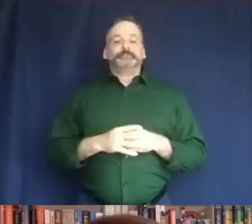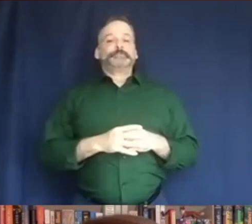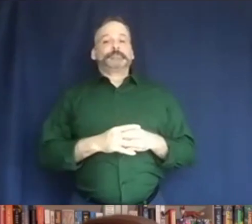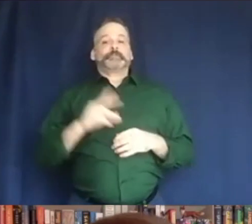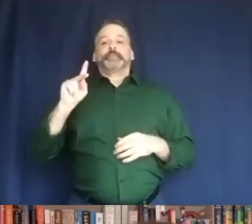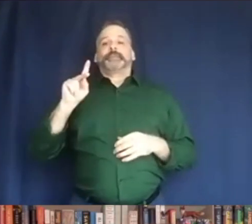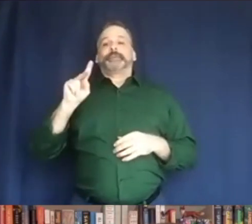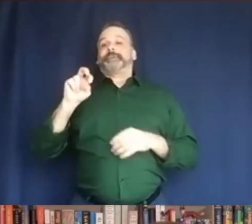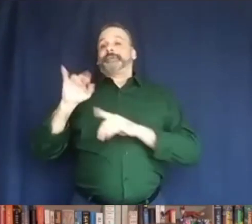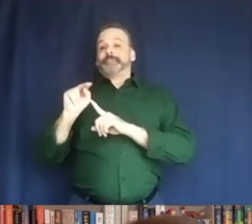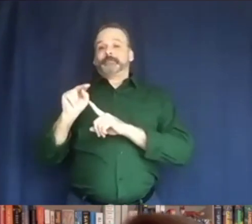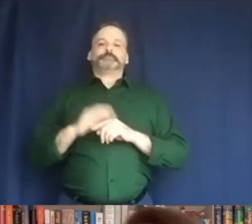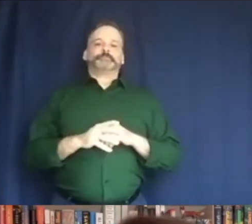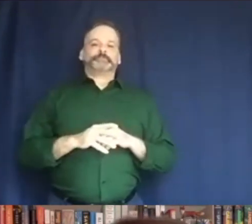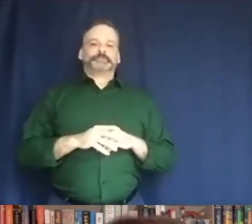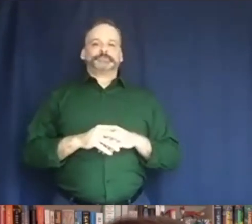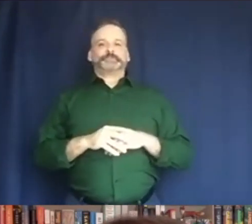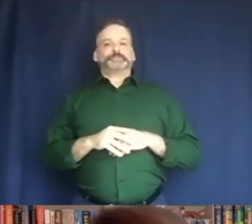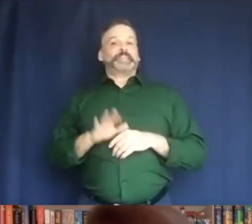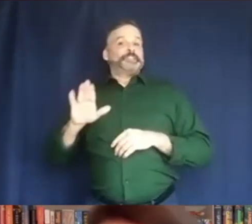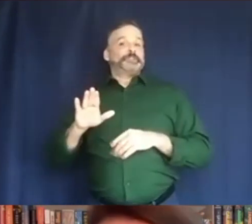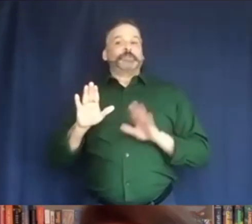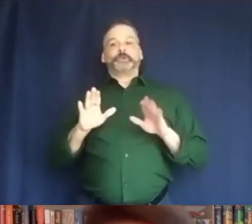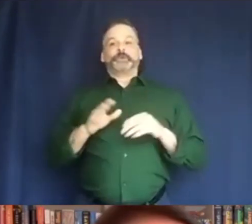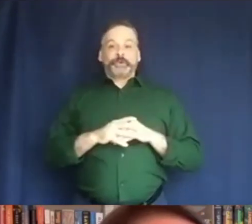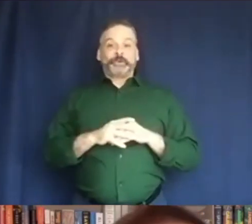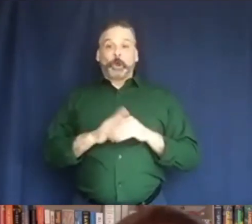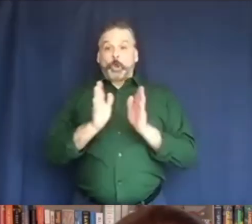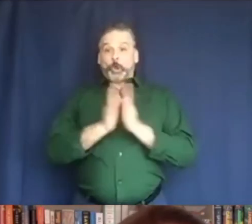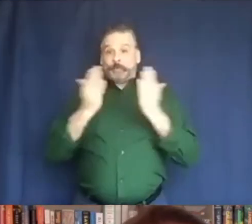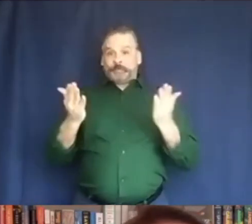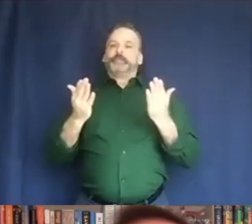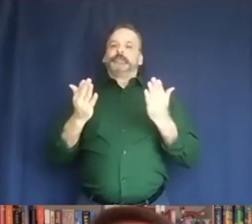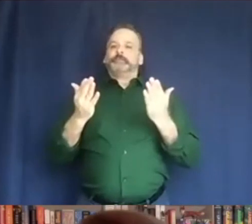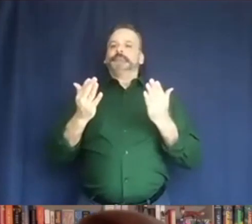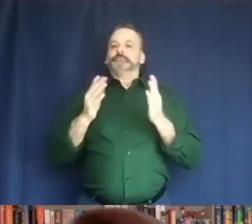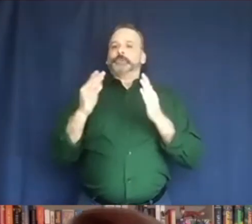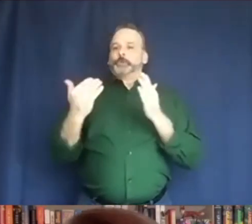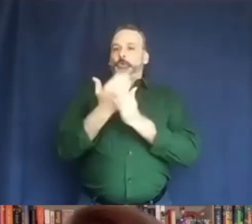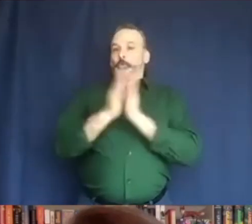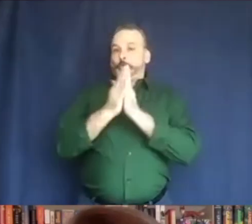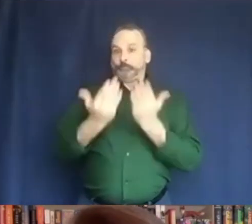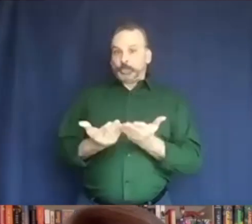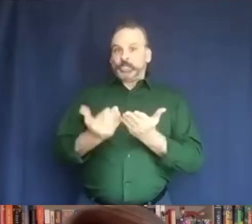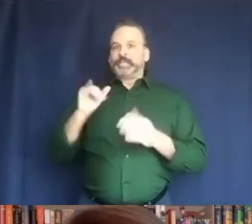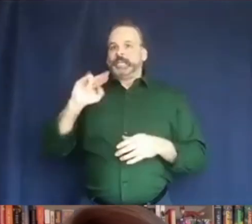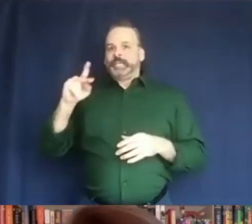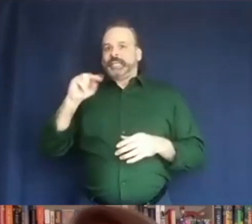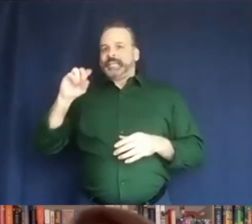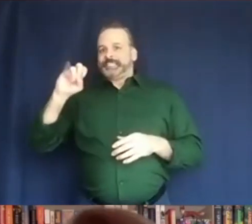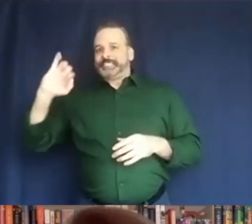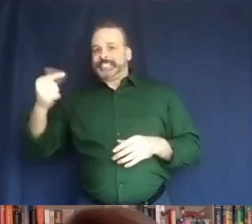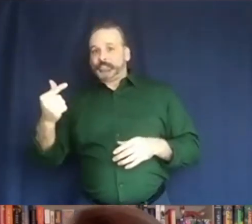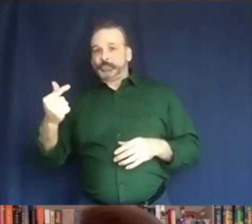Kevin, in your delightful series opener, Ink and Sigil, you have a scene, and I hope this is not a spoiler, I'm sure